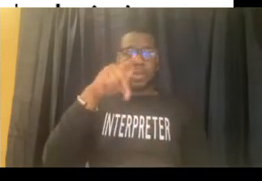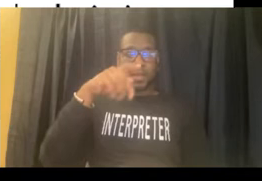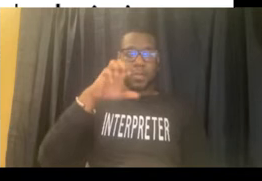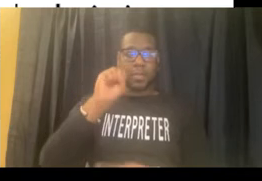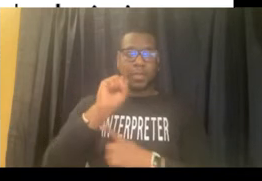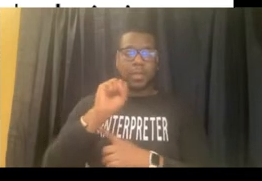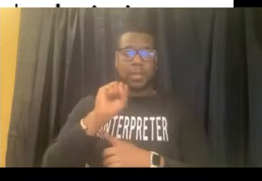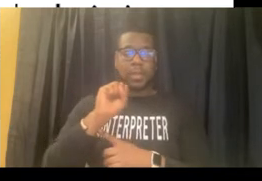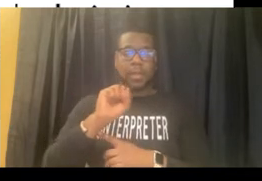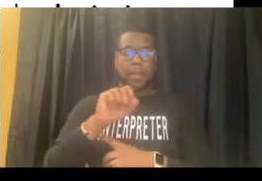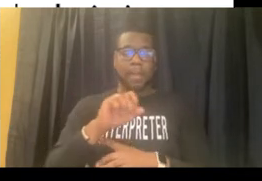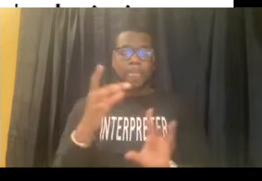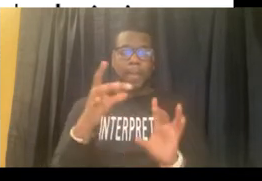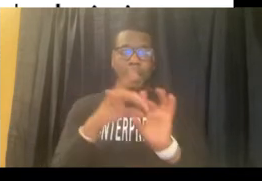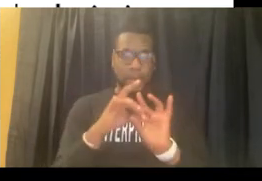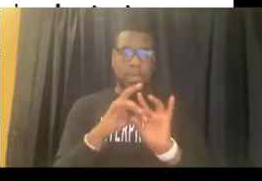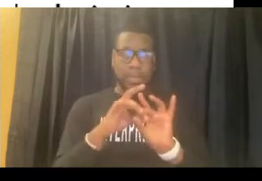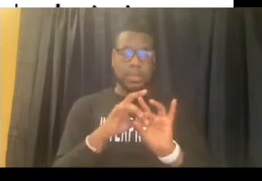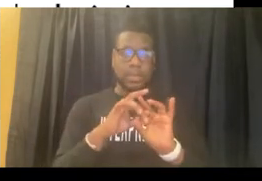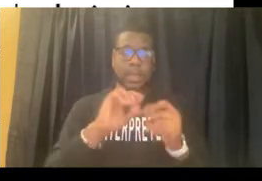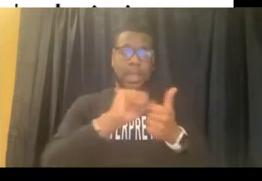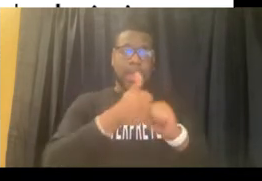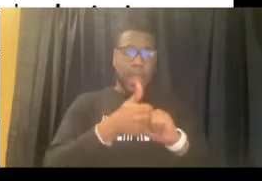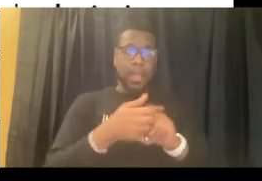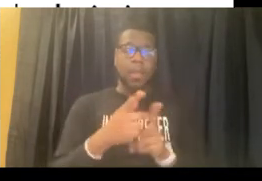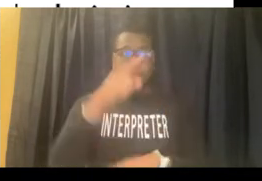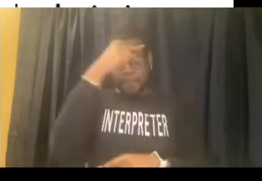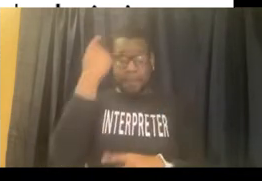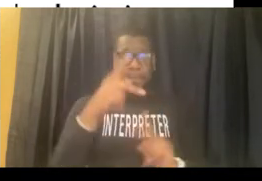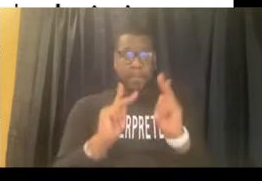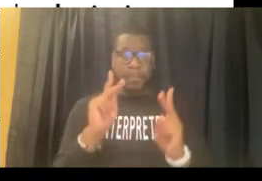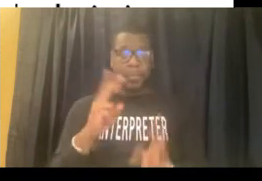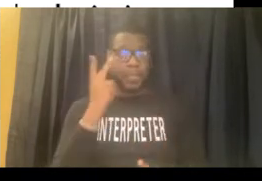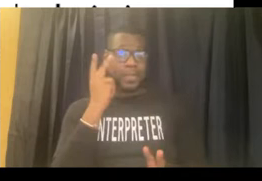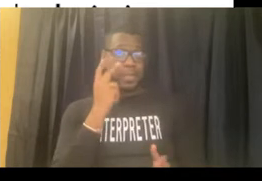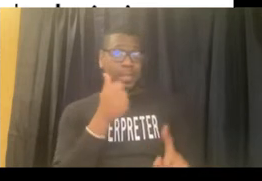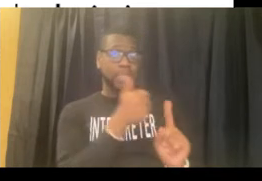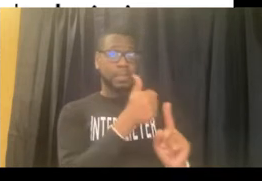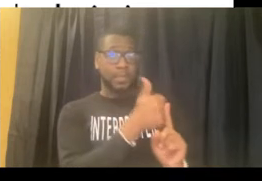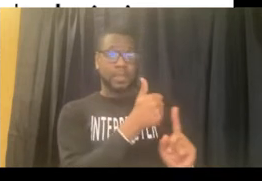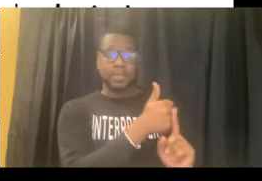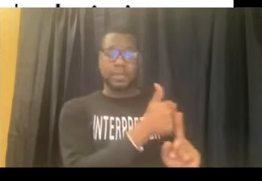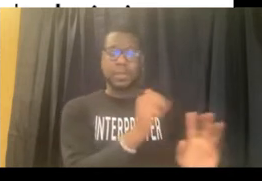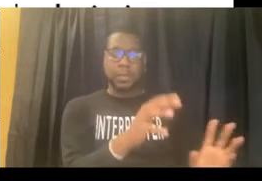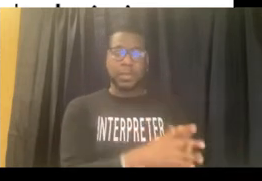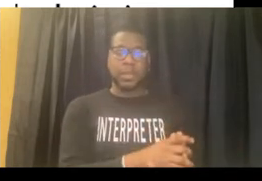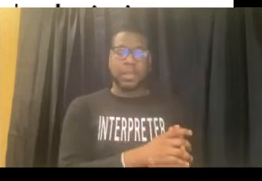perceived within the sexual violence field, within the commercial sex industry. African-American women are often seen as immoral